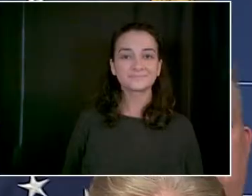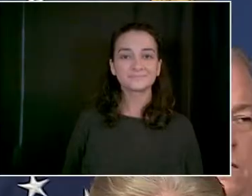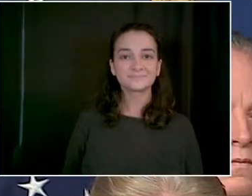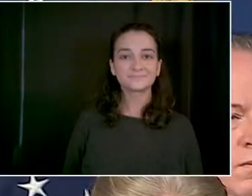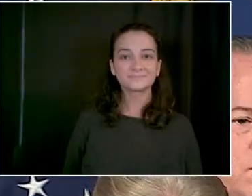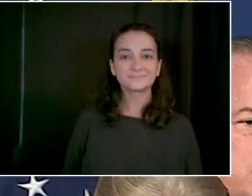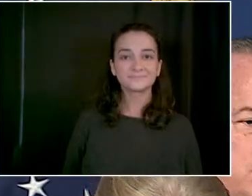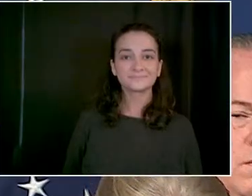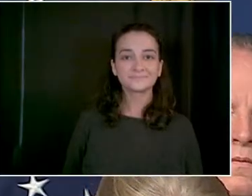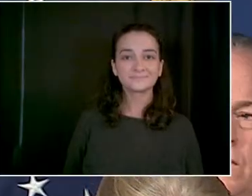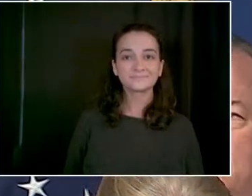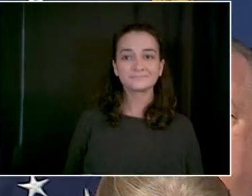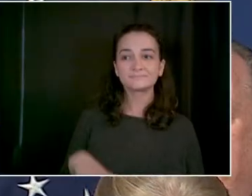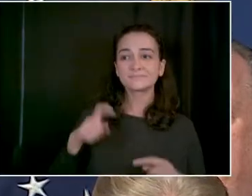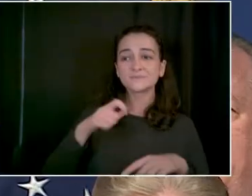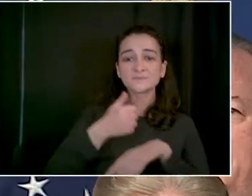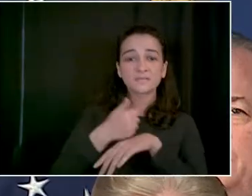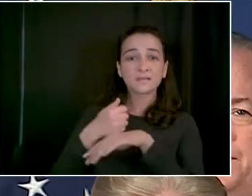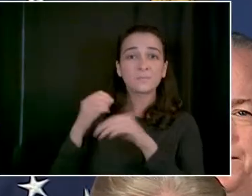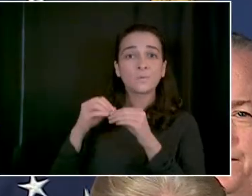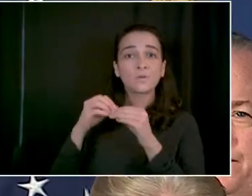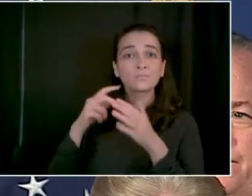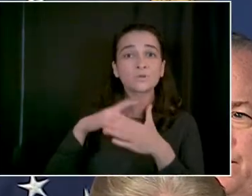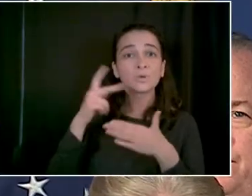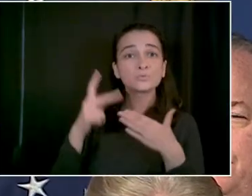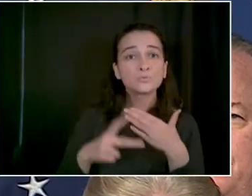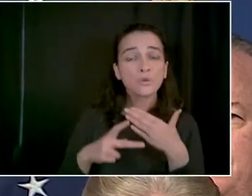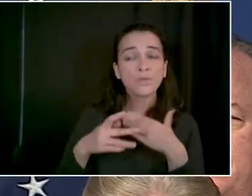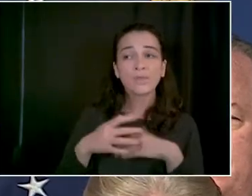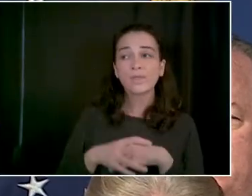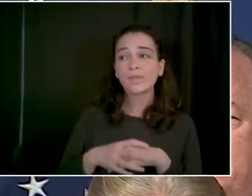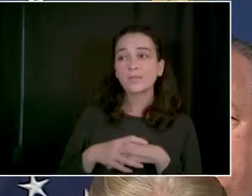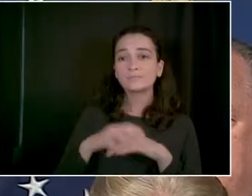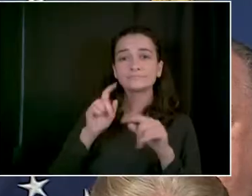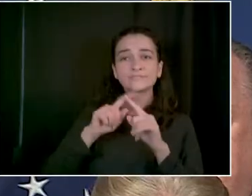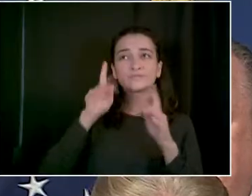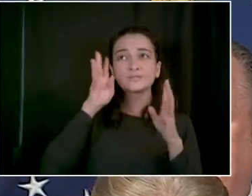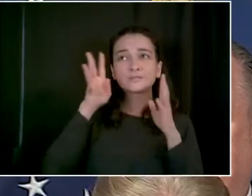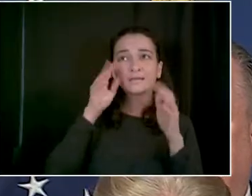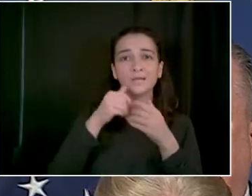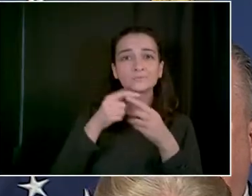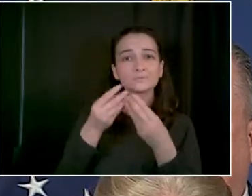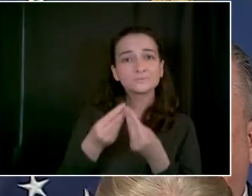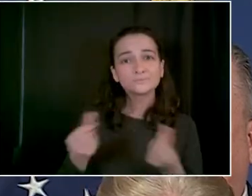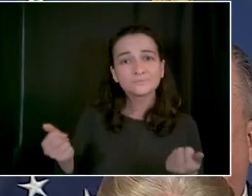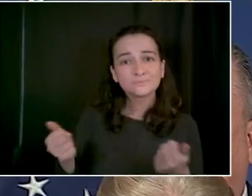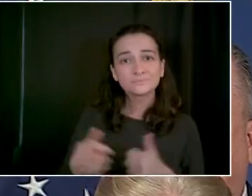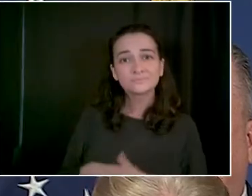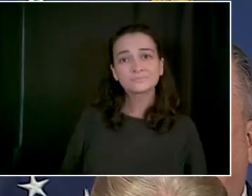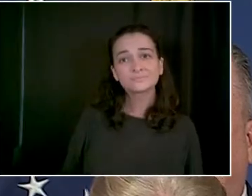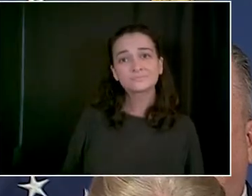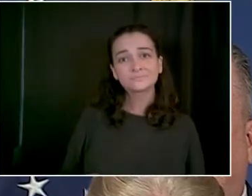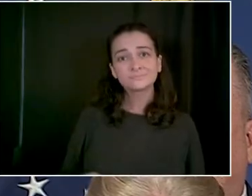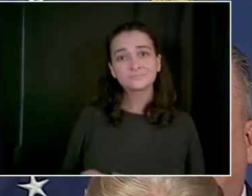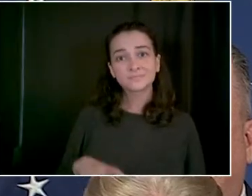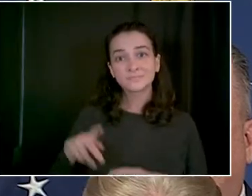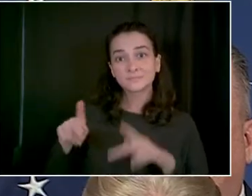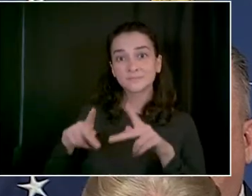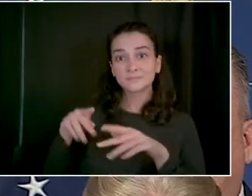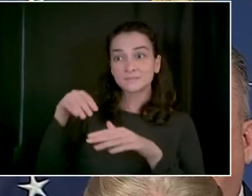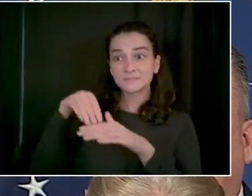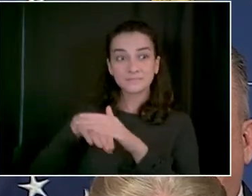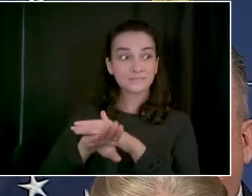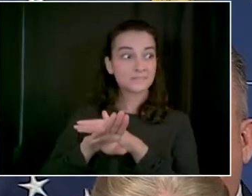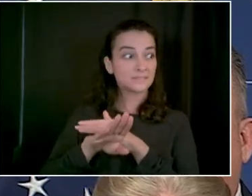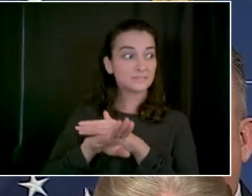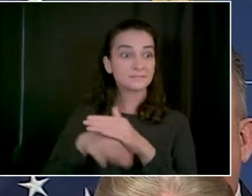of arrests that, you know, how do you have over 20 arrests? I mean, there are 20 crimes that's connected to you. Because we don't